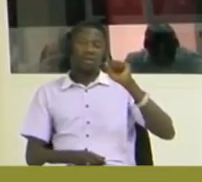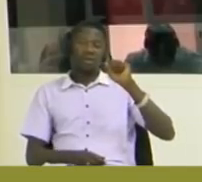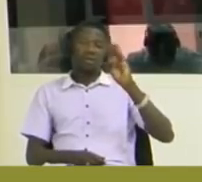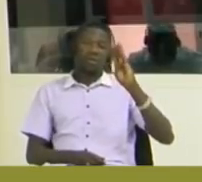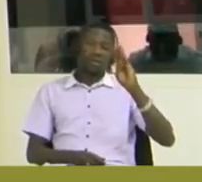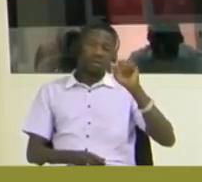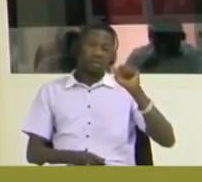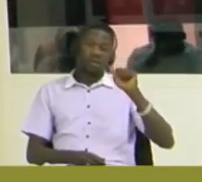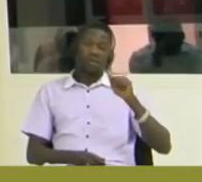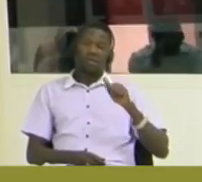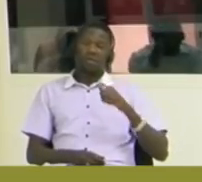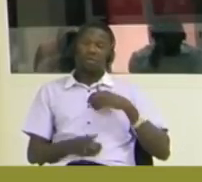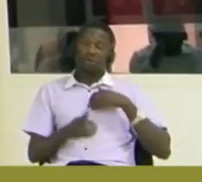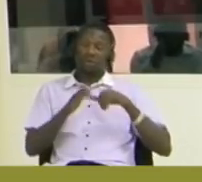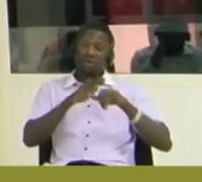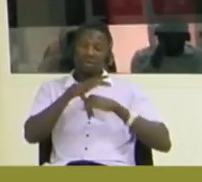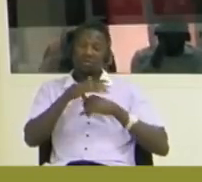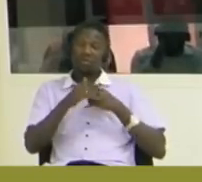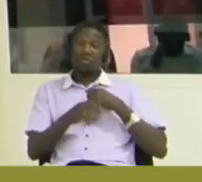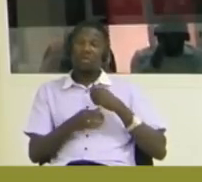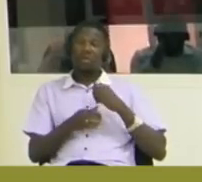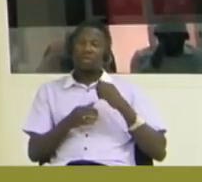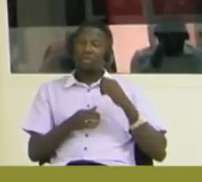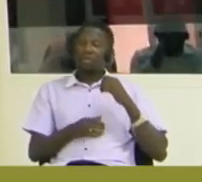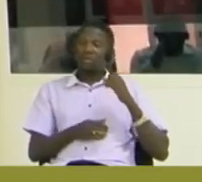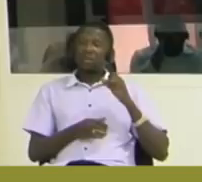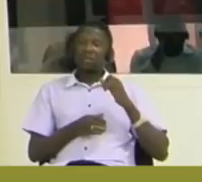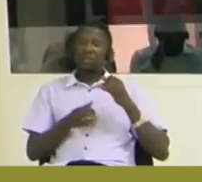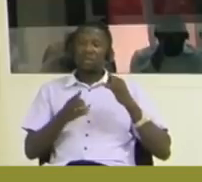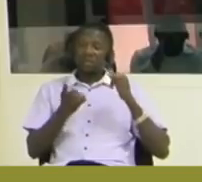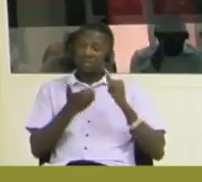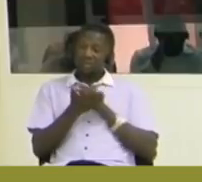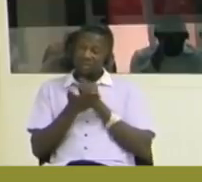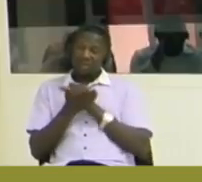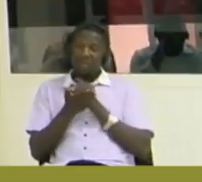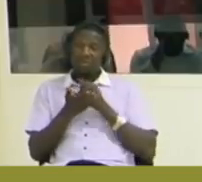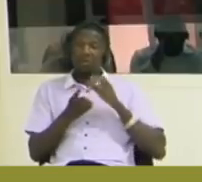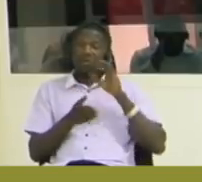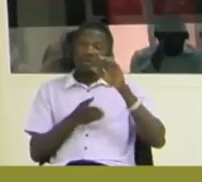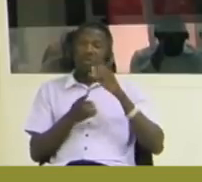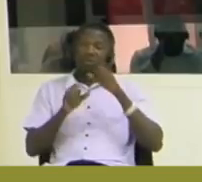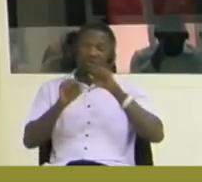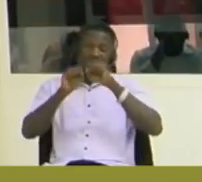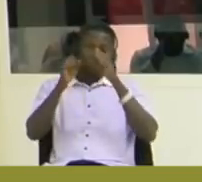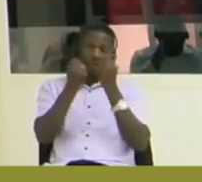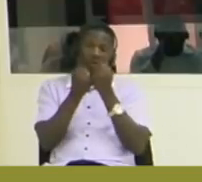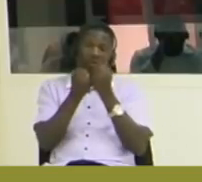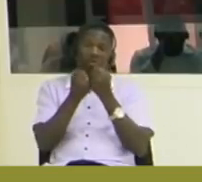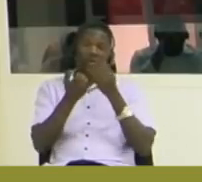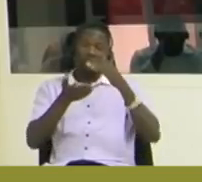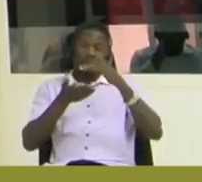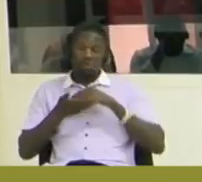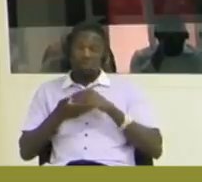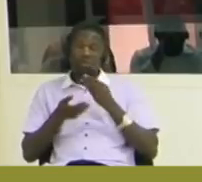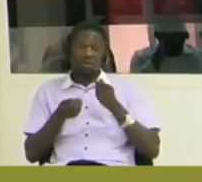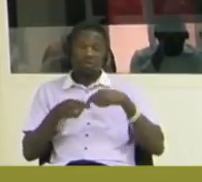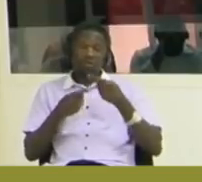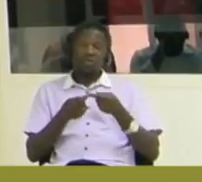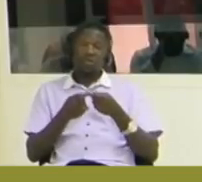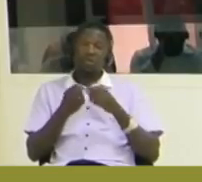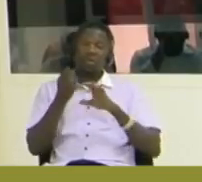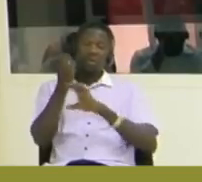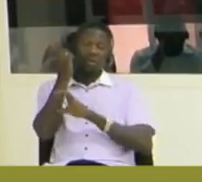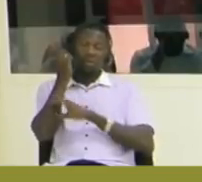or under the guise of the Islamic Call Society, brought money for Casamas and